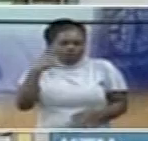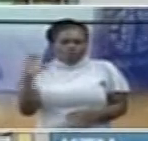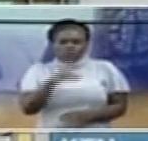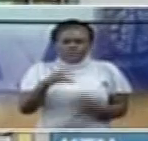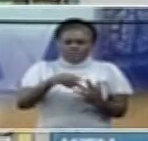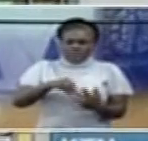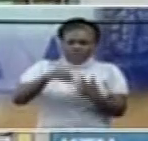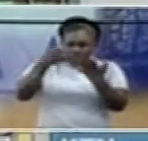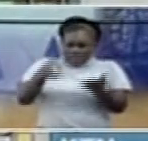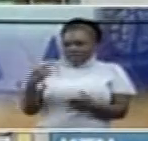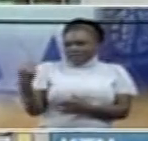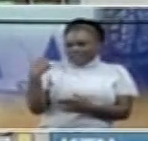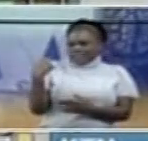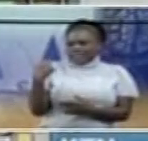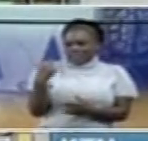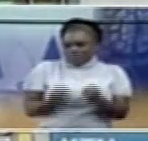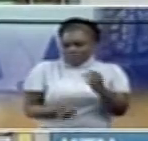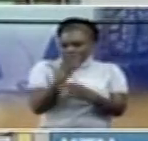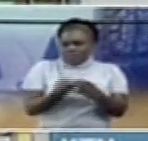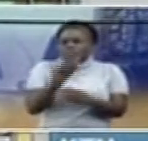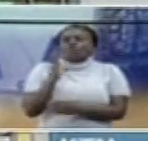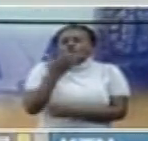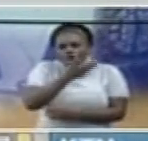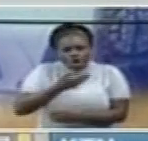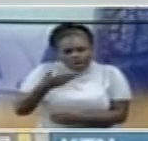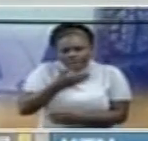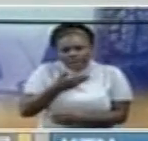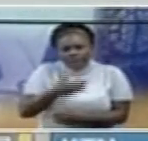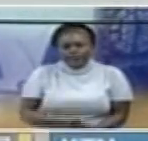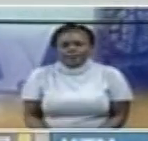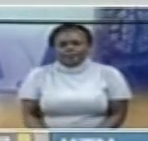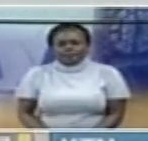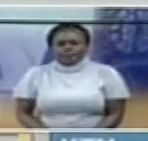especially given the recent oil and gas fines? Adelaide Changole, KTN Business.